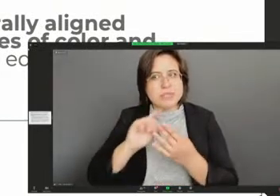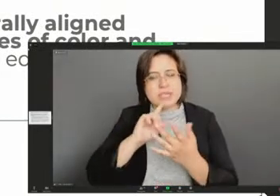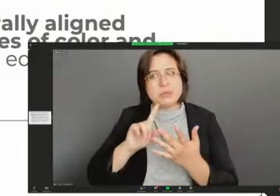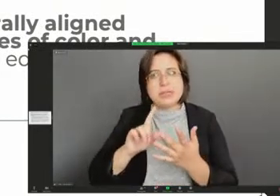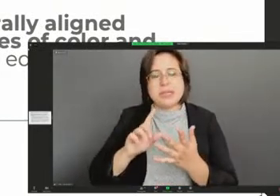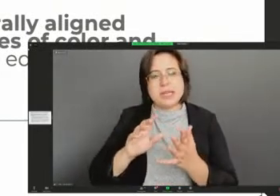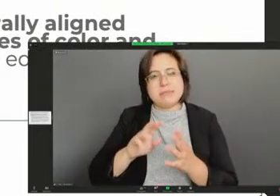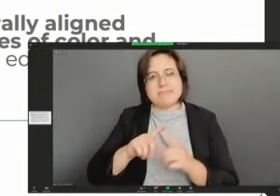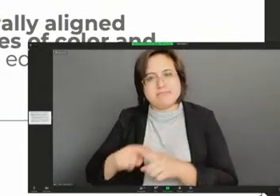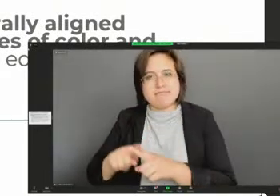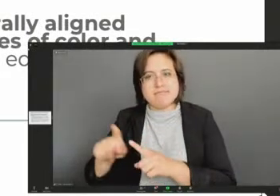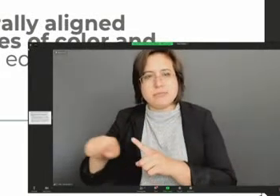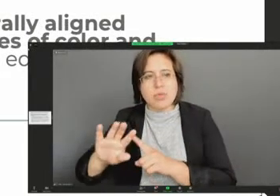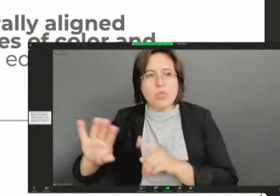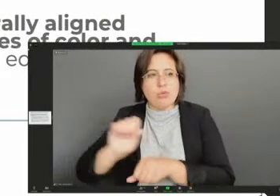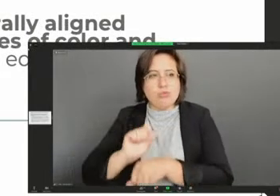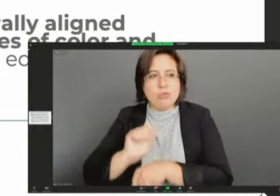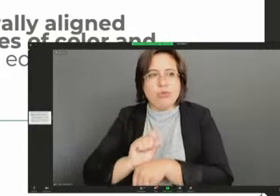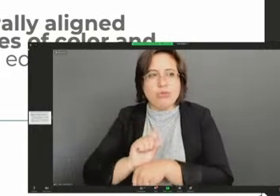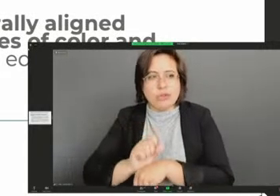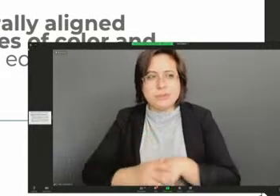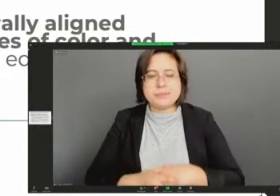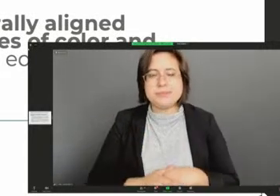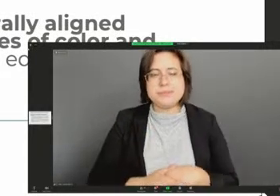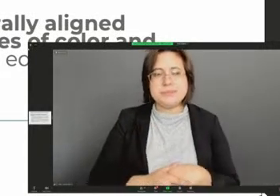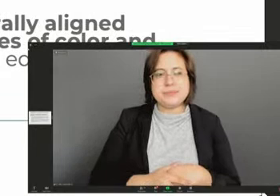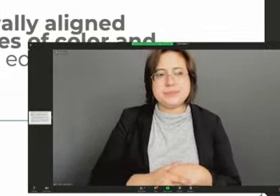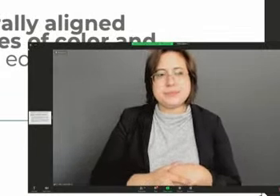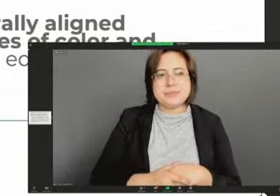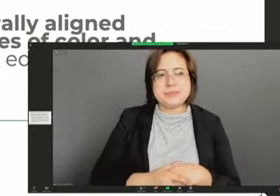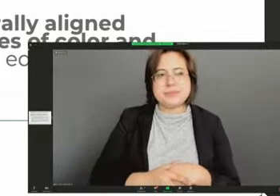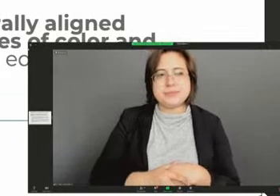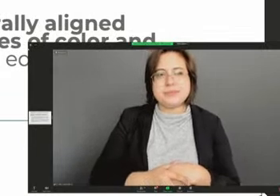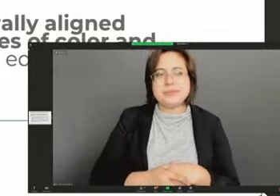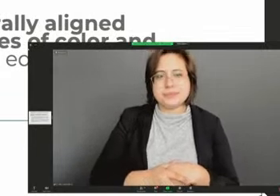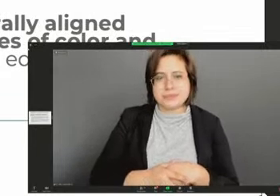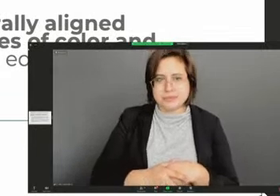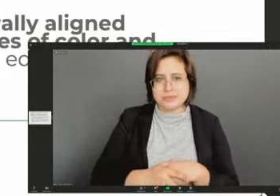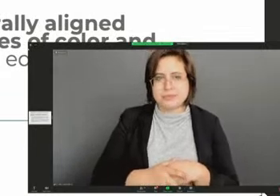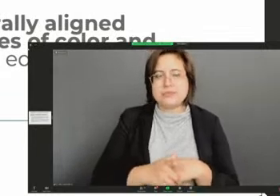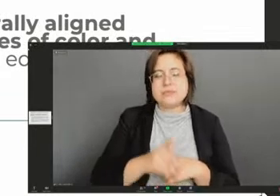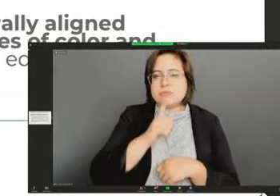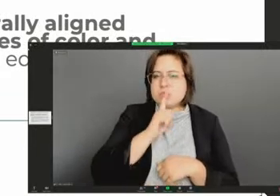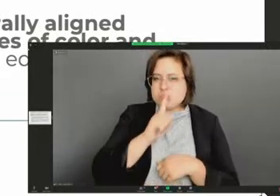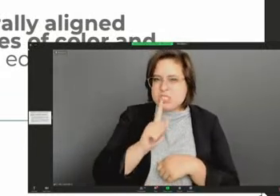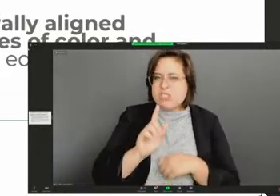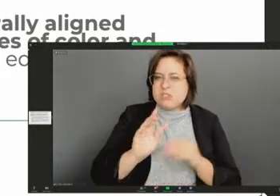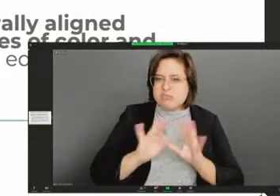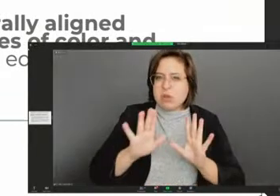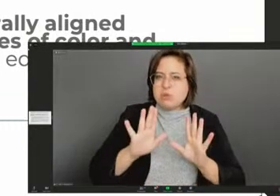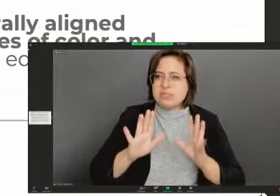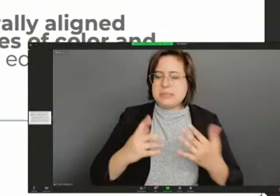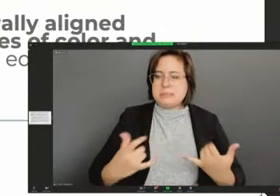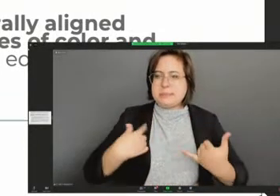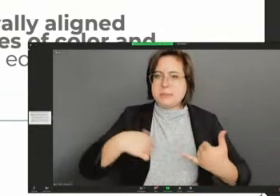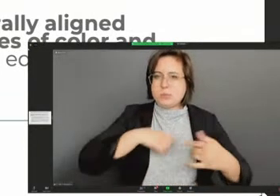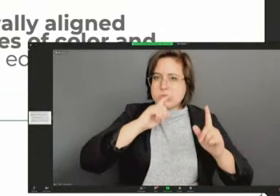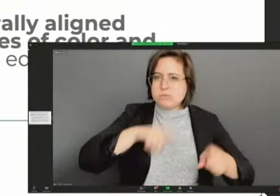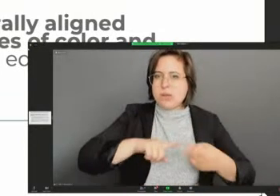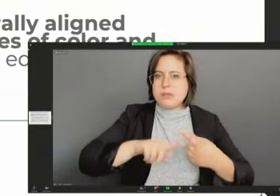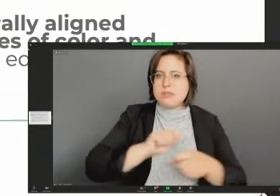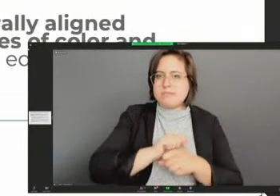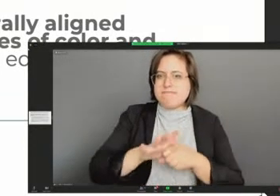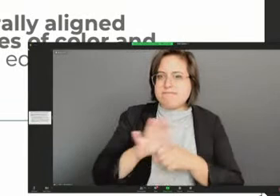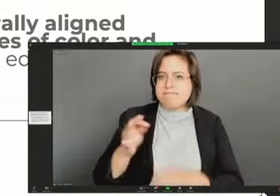first one is really during this pandemic, as we're responding to the COVID-19 pandemic, their job